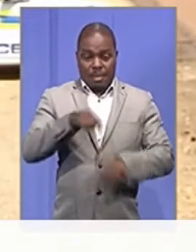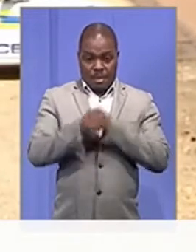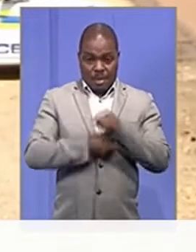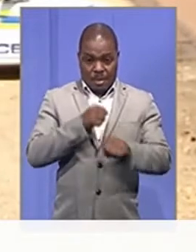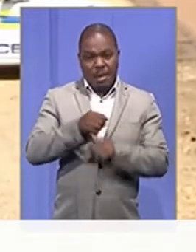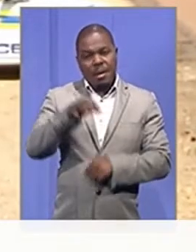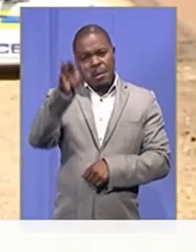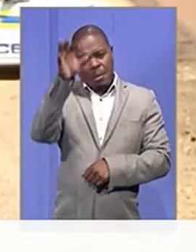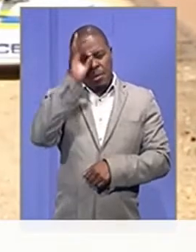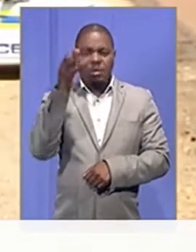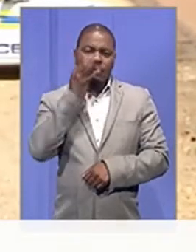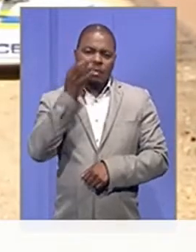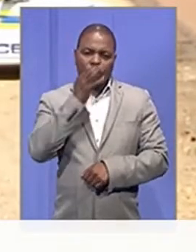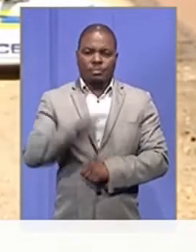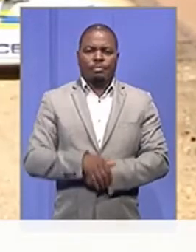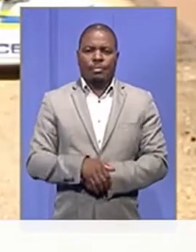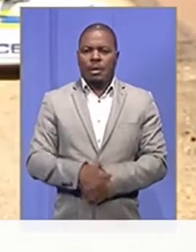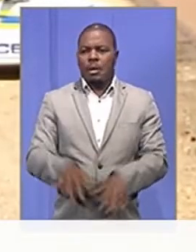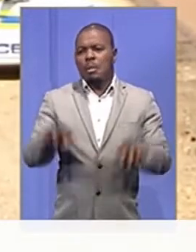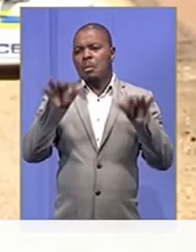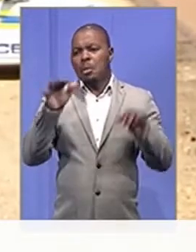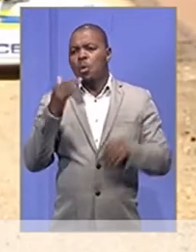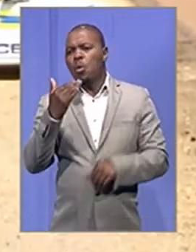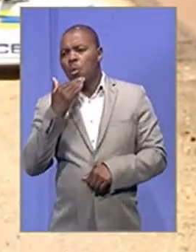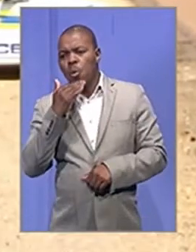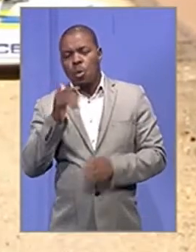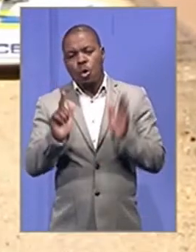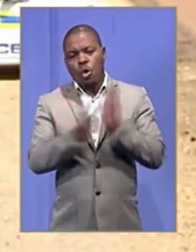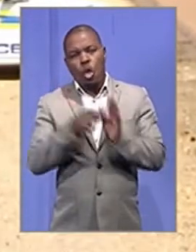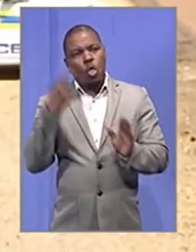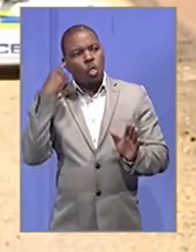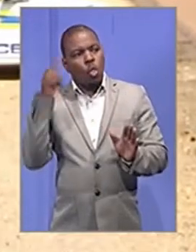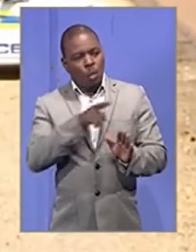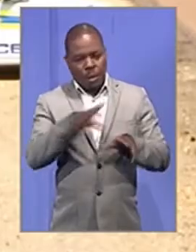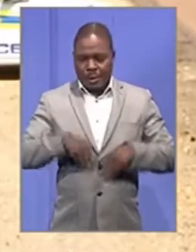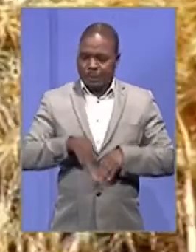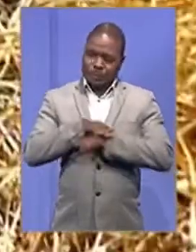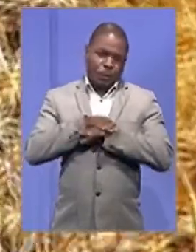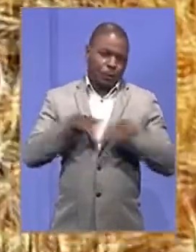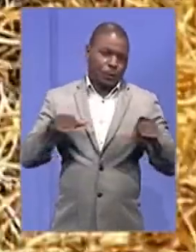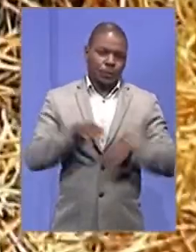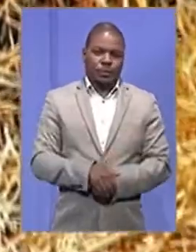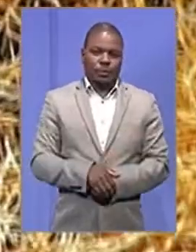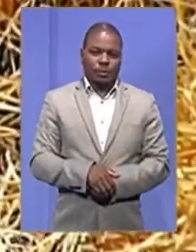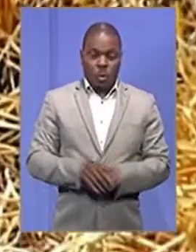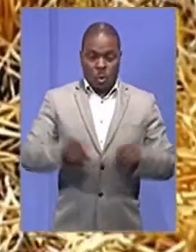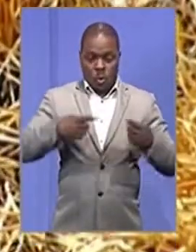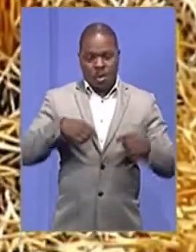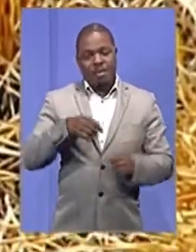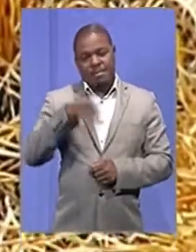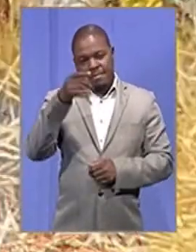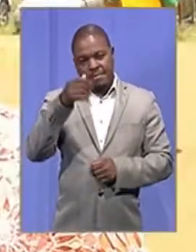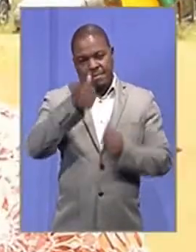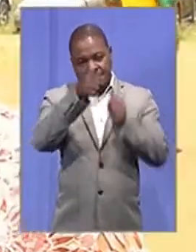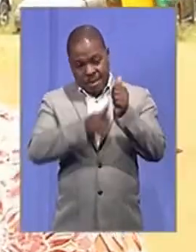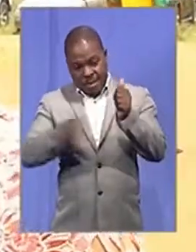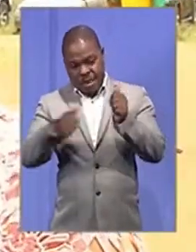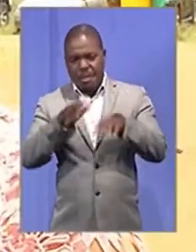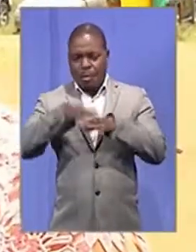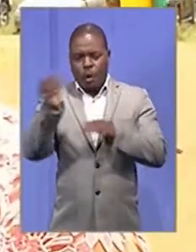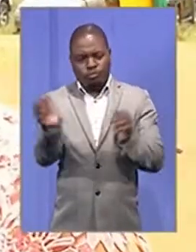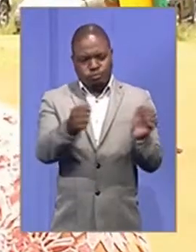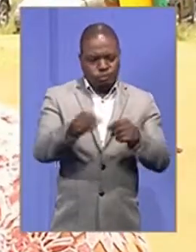maphodisa a re a ka se dumelele batho bao ba sa obamelego molao. We are going to increase our patrol vans. We are going to increase